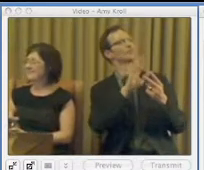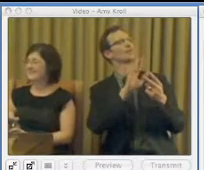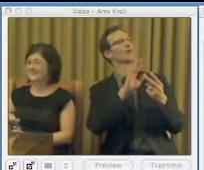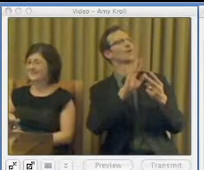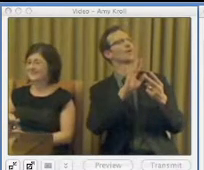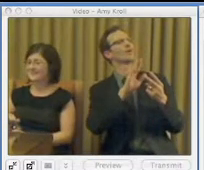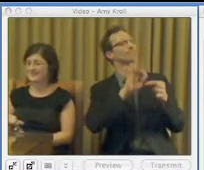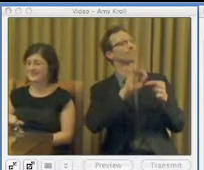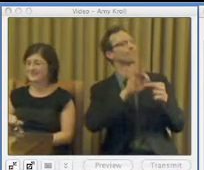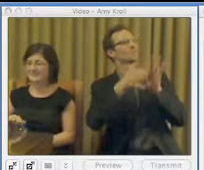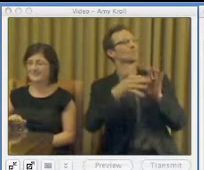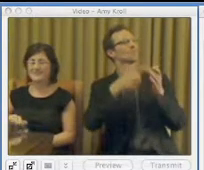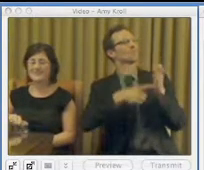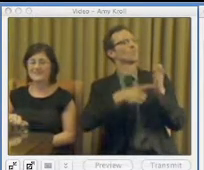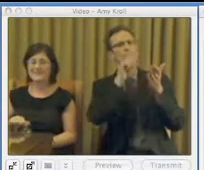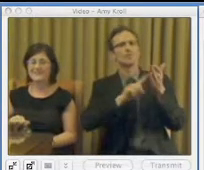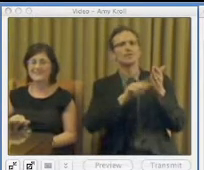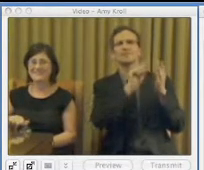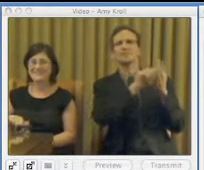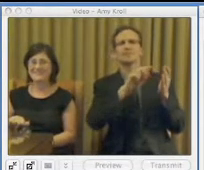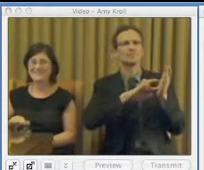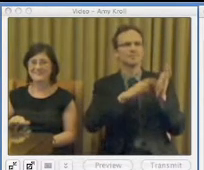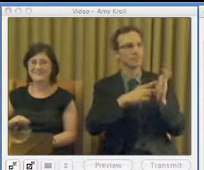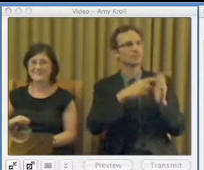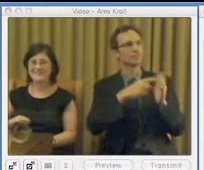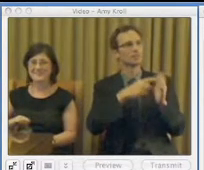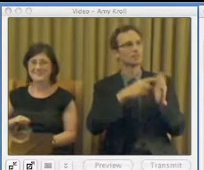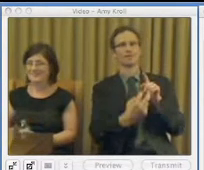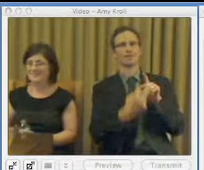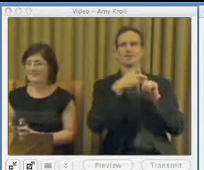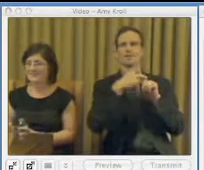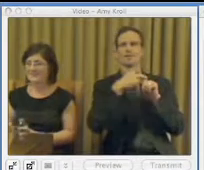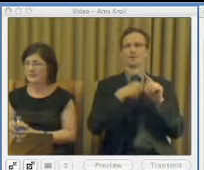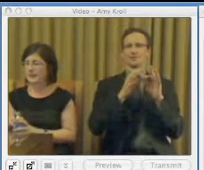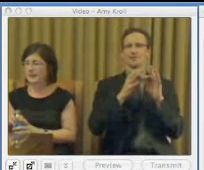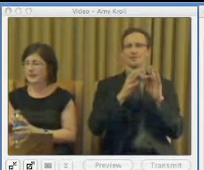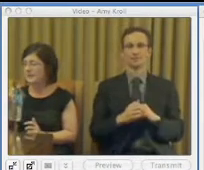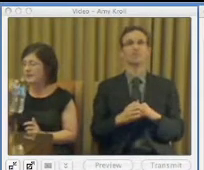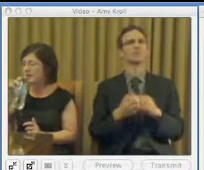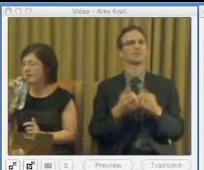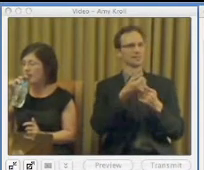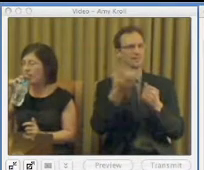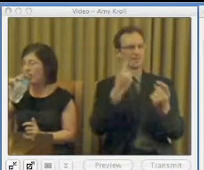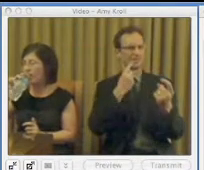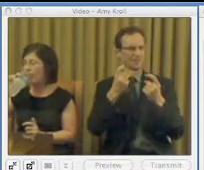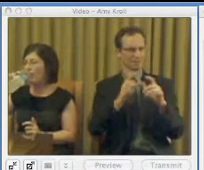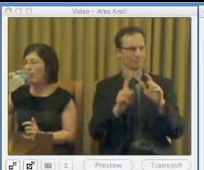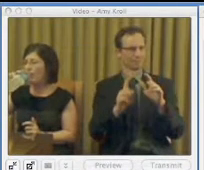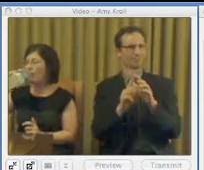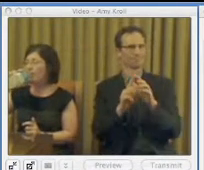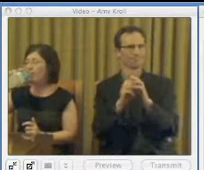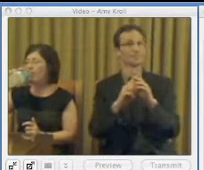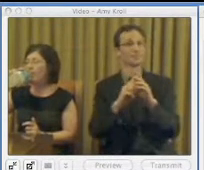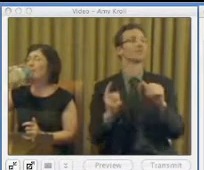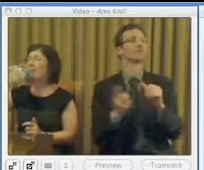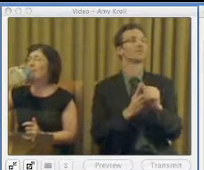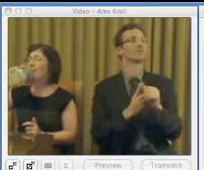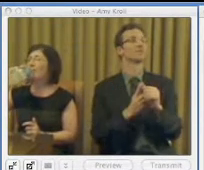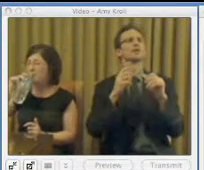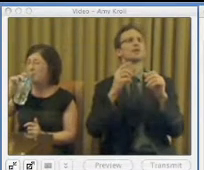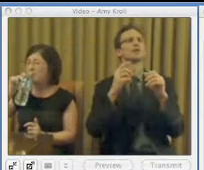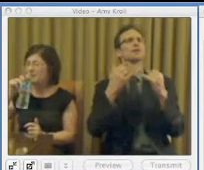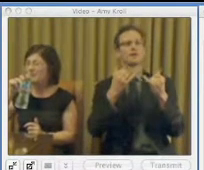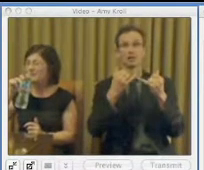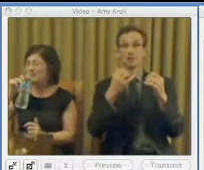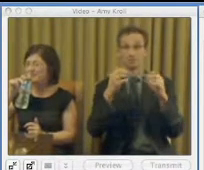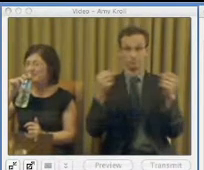it means for us as practitioners. So we have a number of questions that have come in, and the first one is, can you speak to how team interpreting might fit